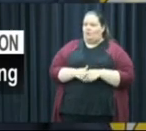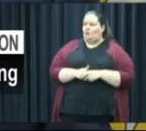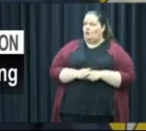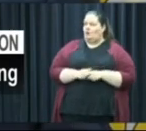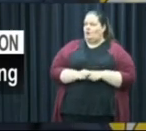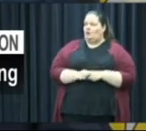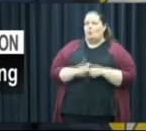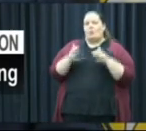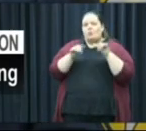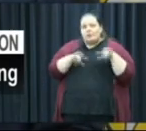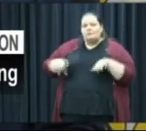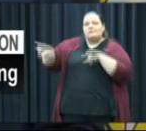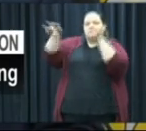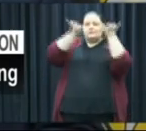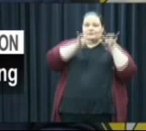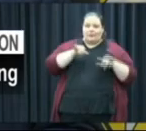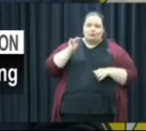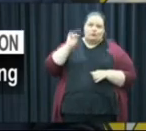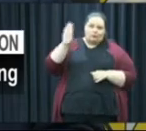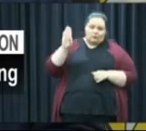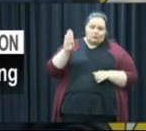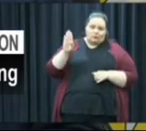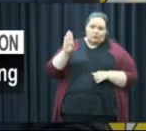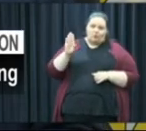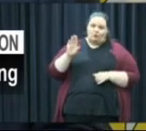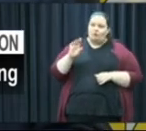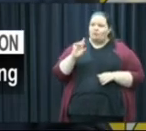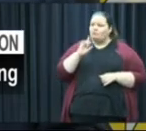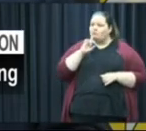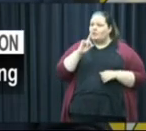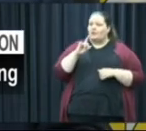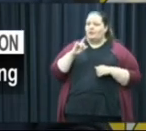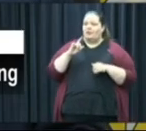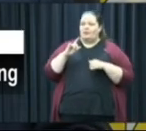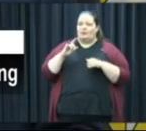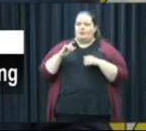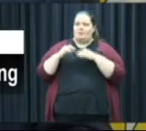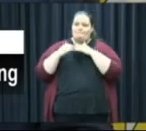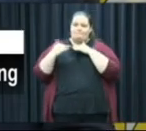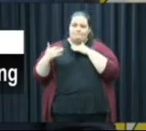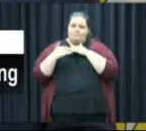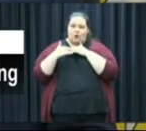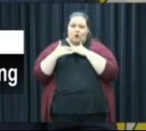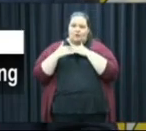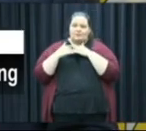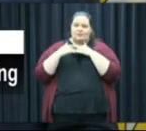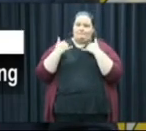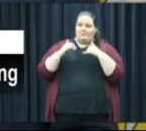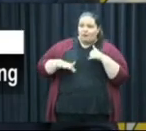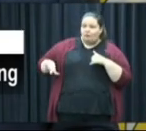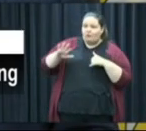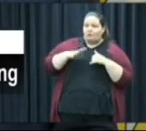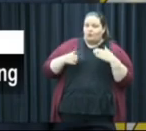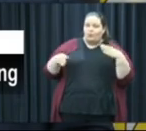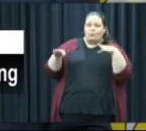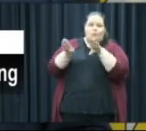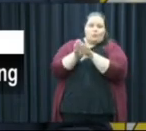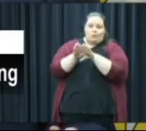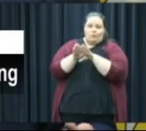want consistency across here. So these parks and playgrounds are closed. There's